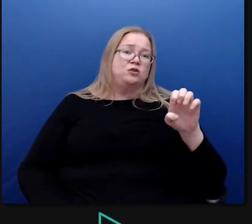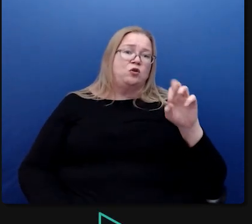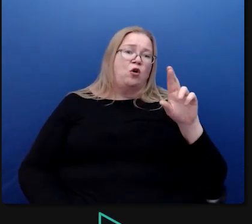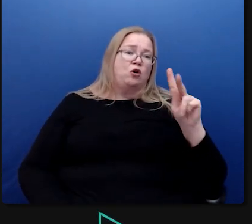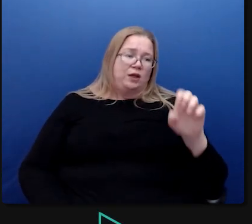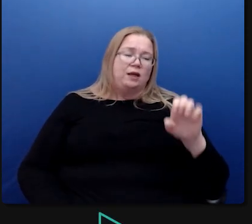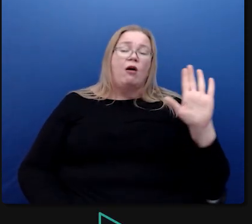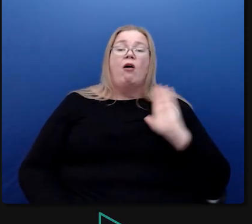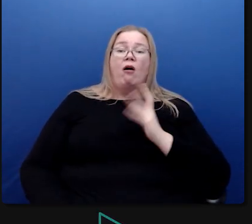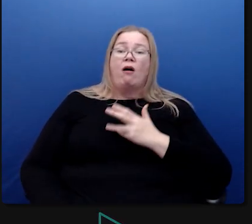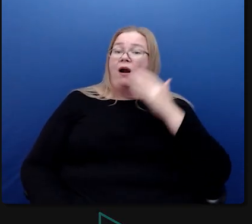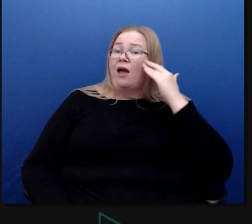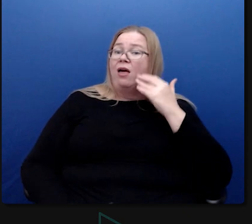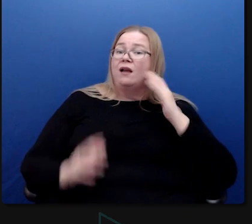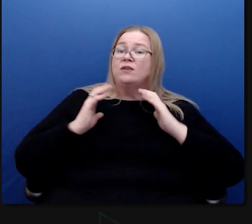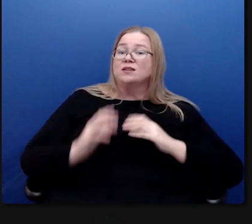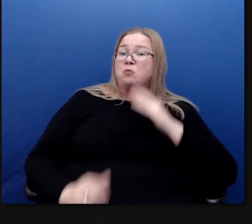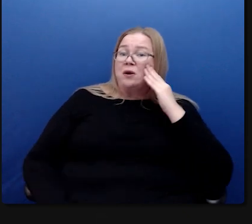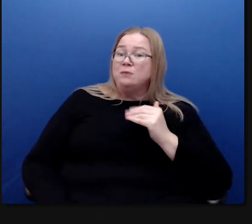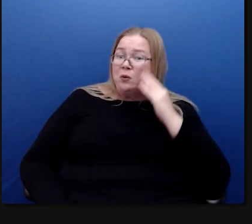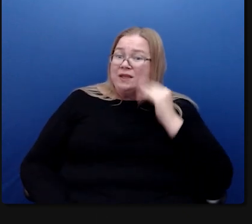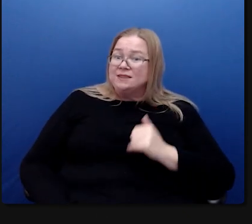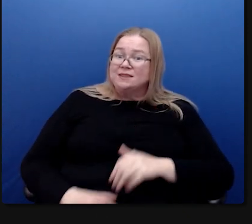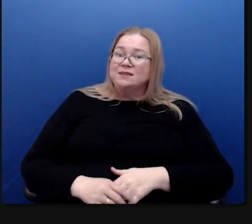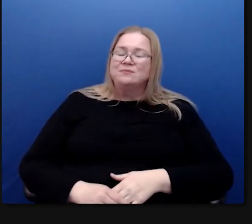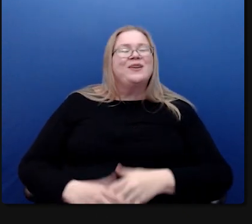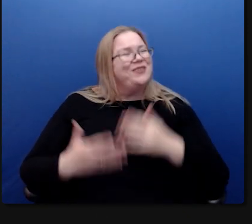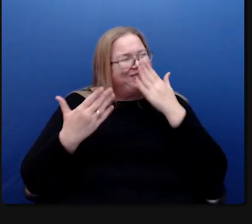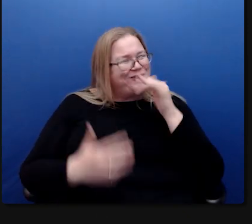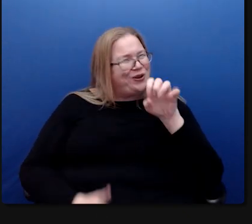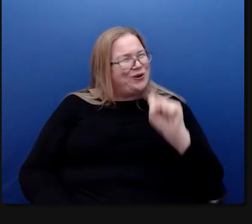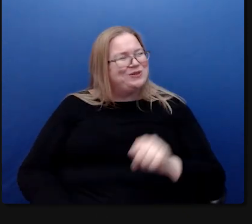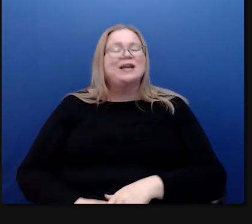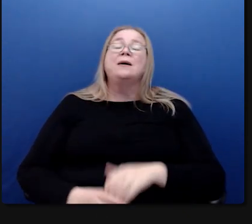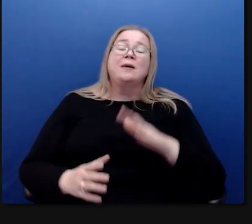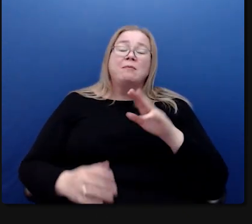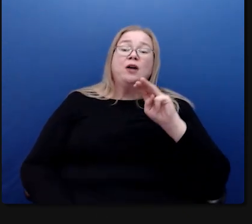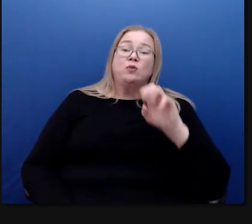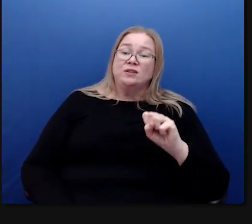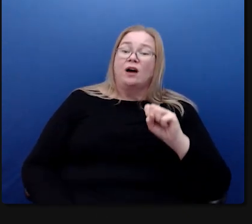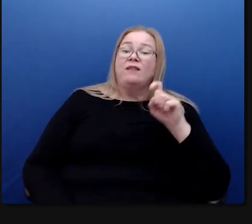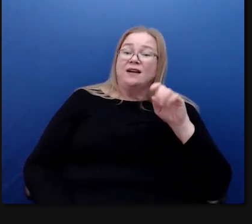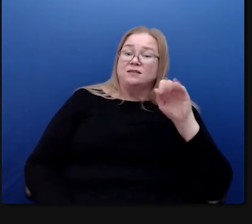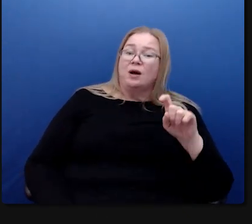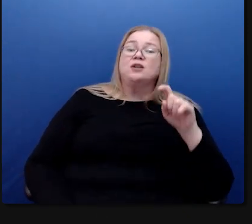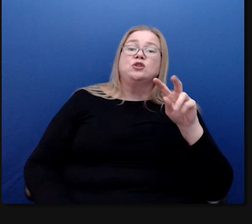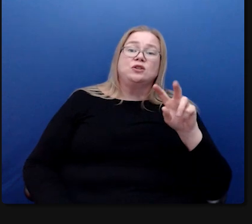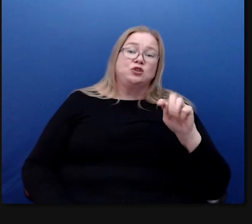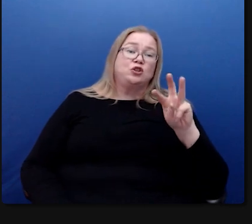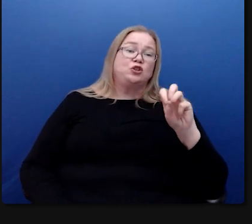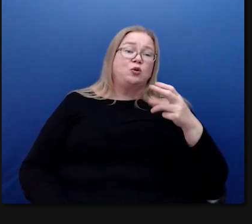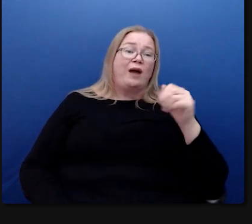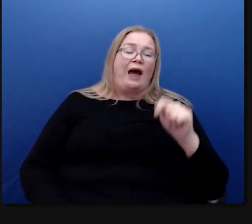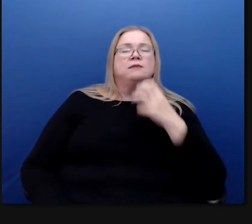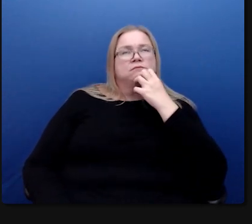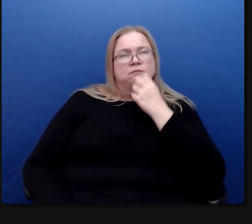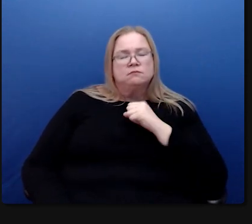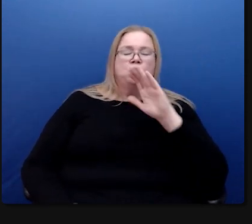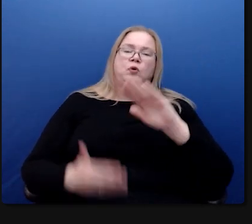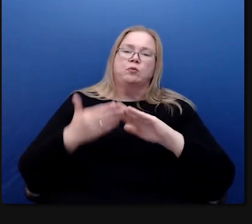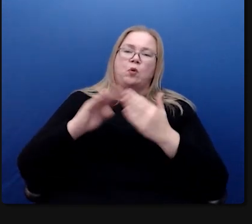and engage and spend money in the game in the regular course of the business. That's what is very important as well, right?